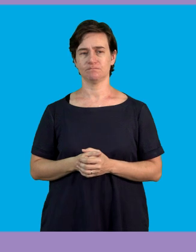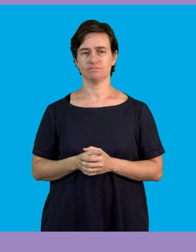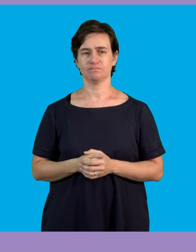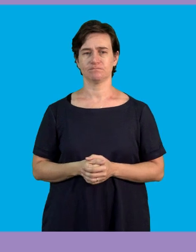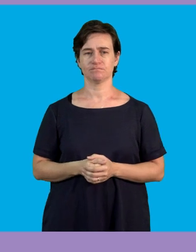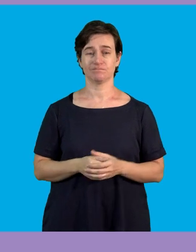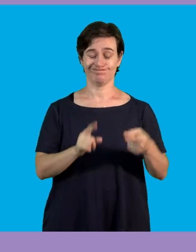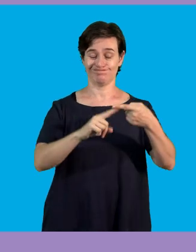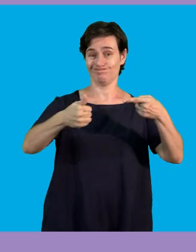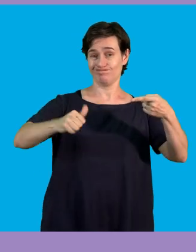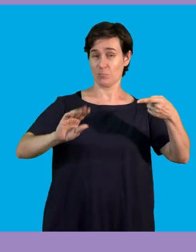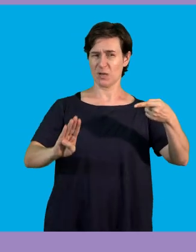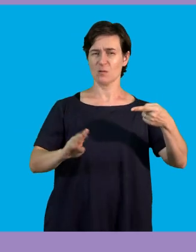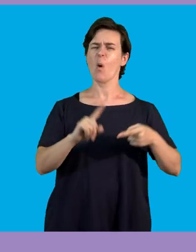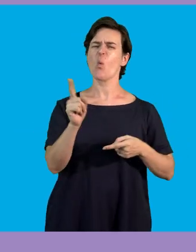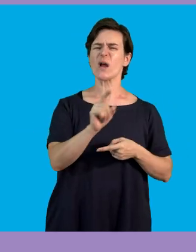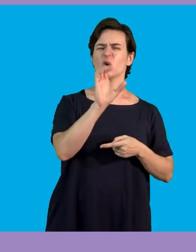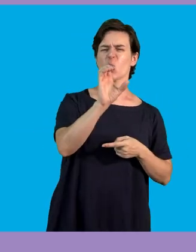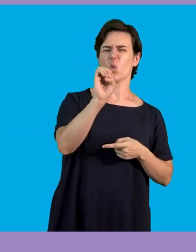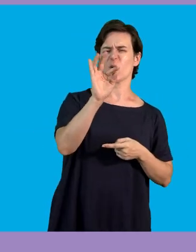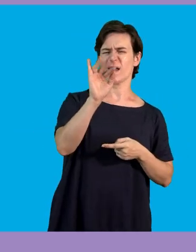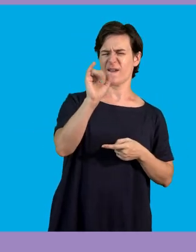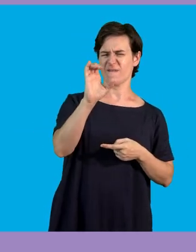And what is the coefficient of x?